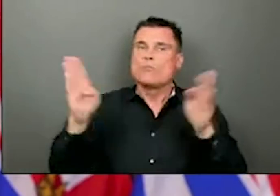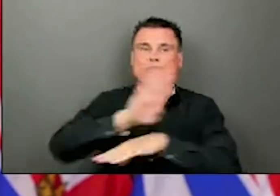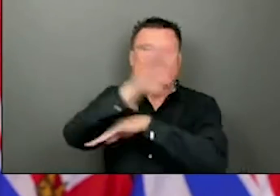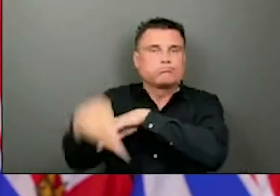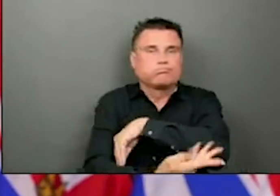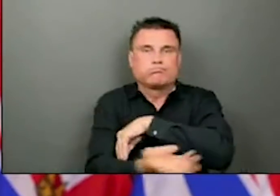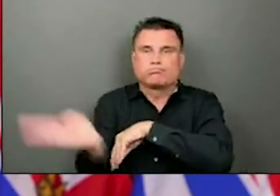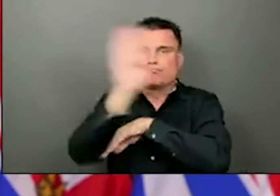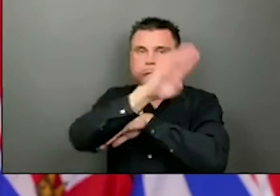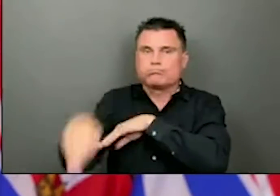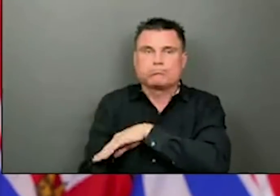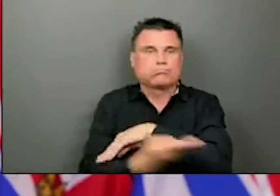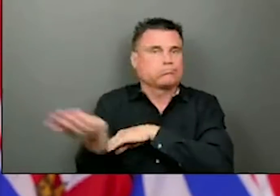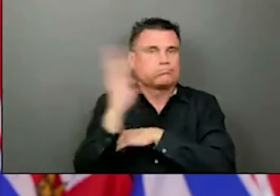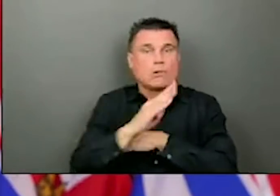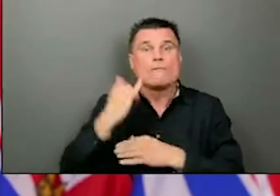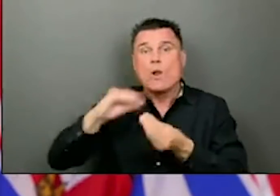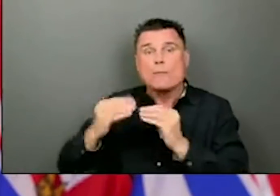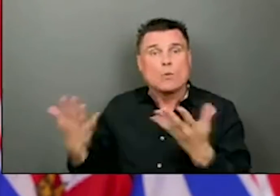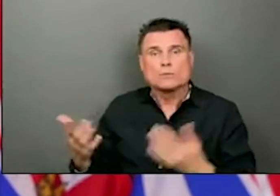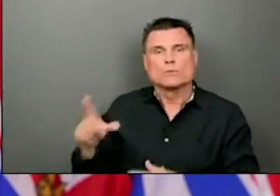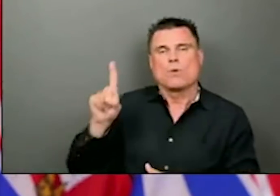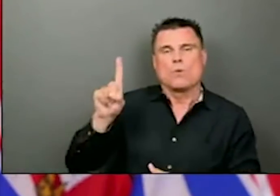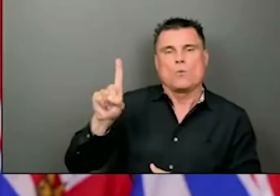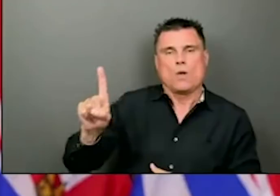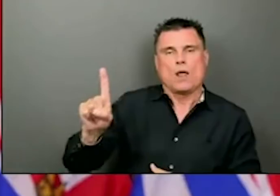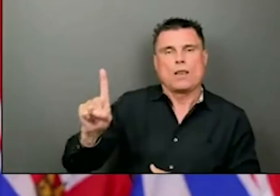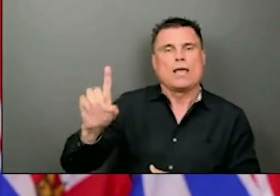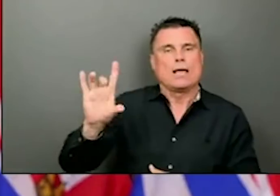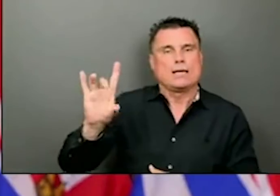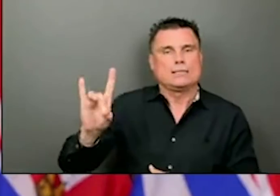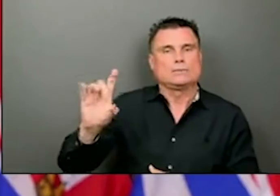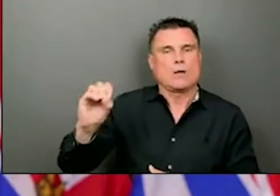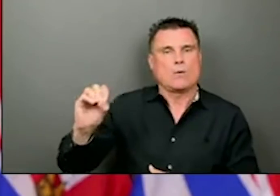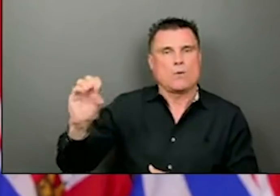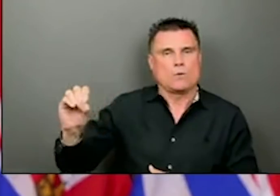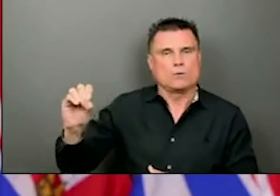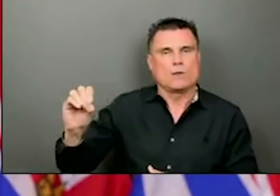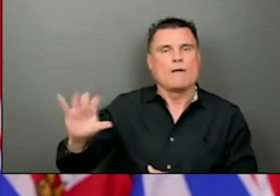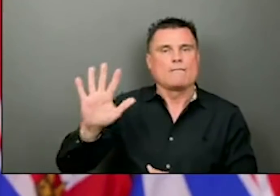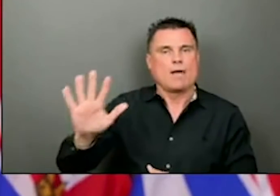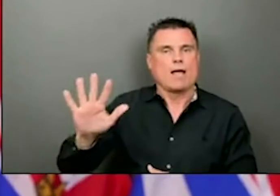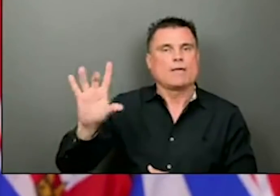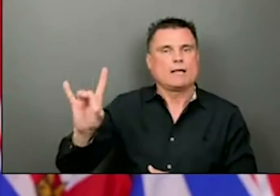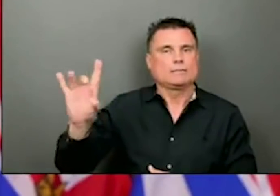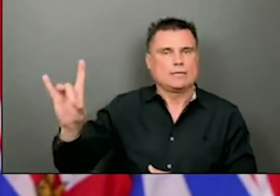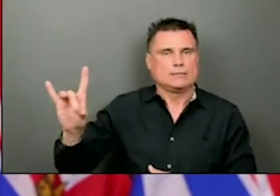number can be reached toll-free at 1-800-588-8888.